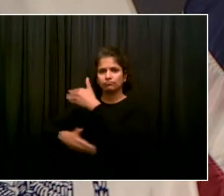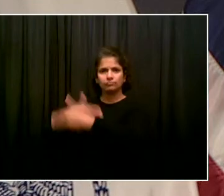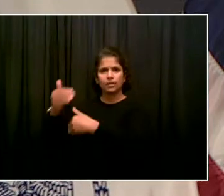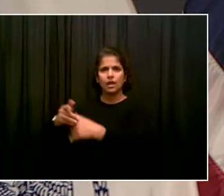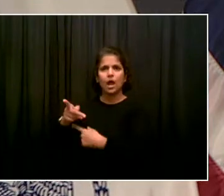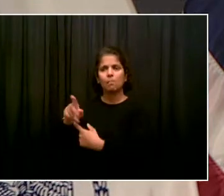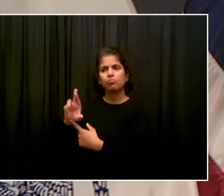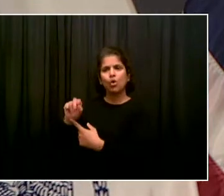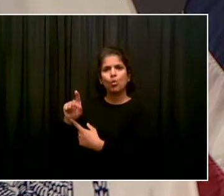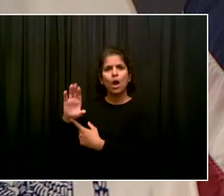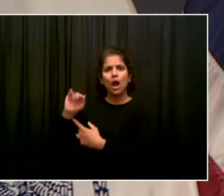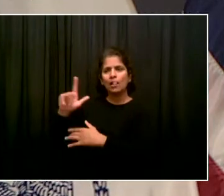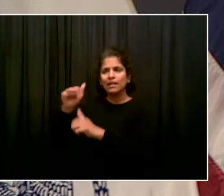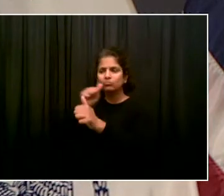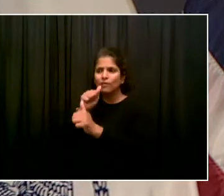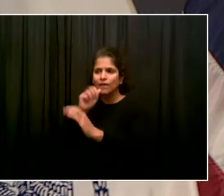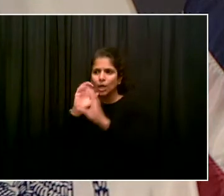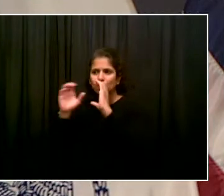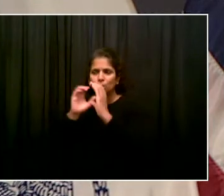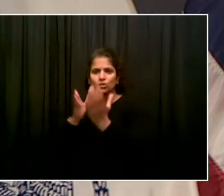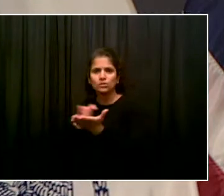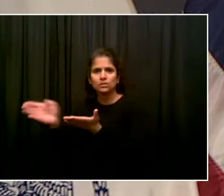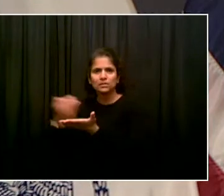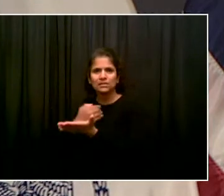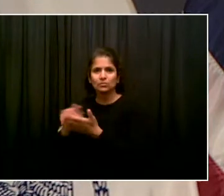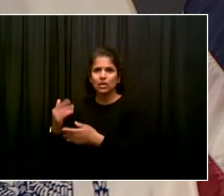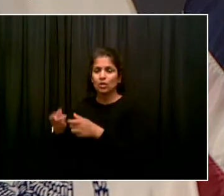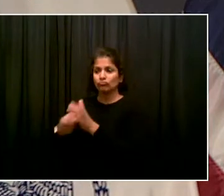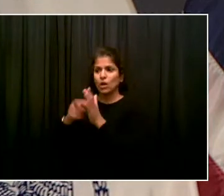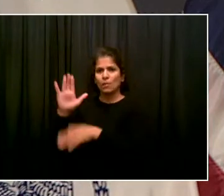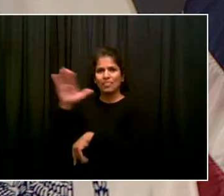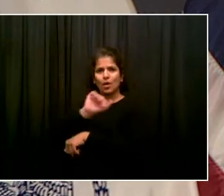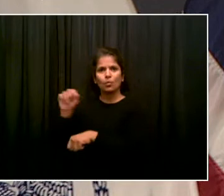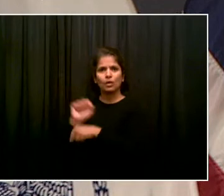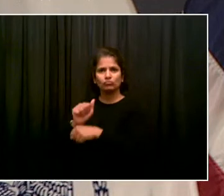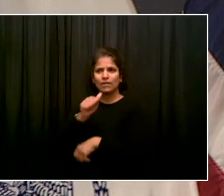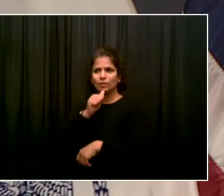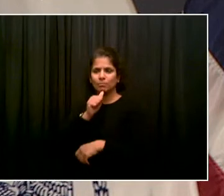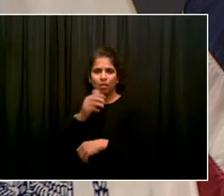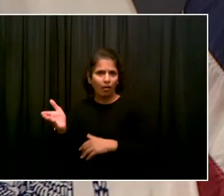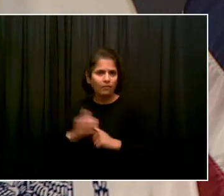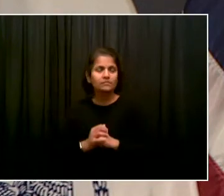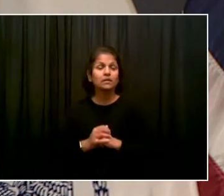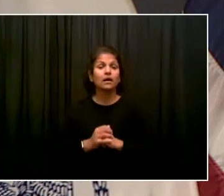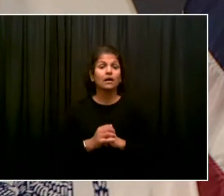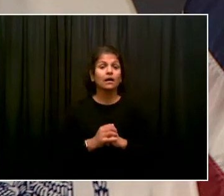do their work effectively. No, the previous